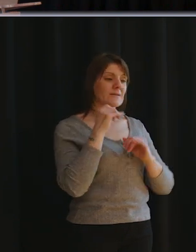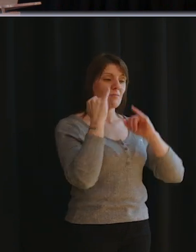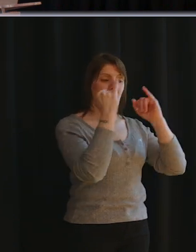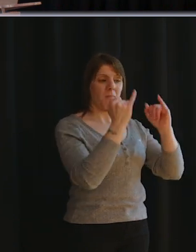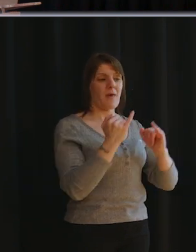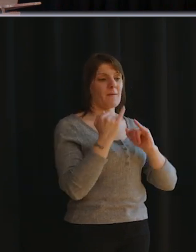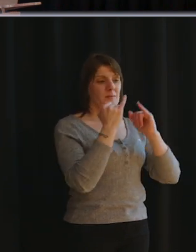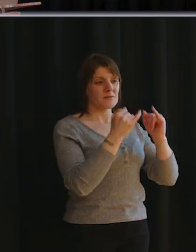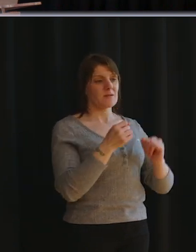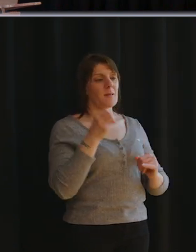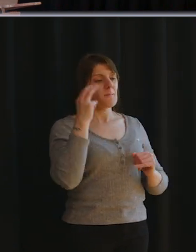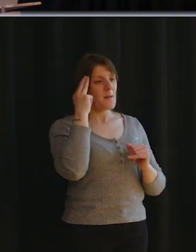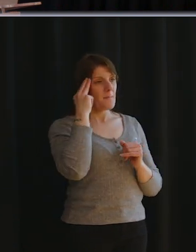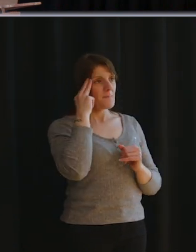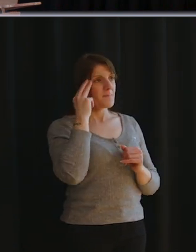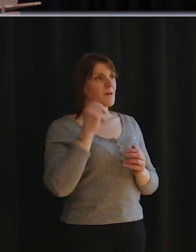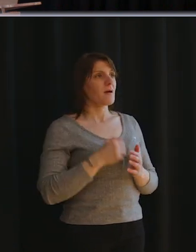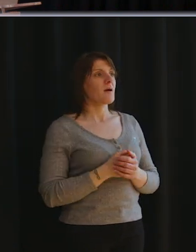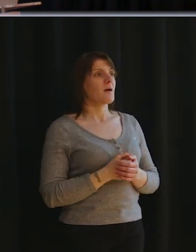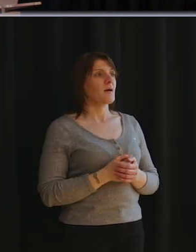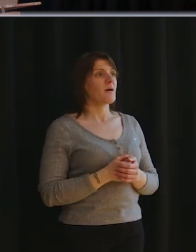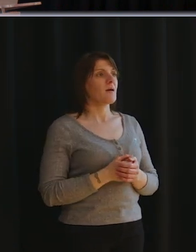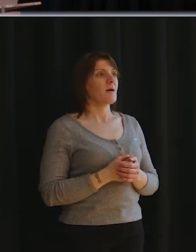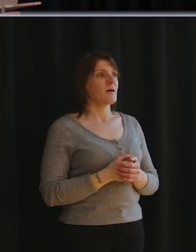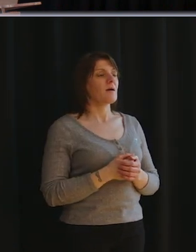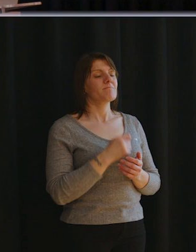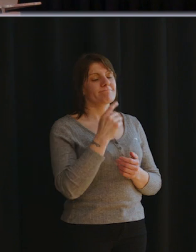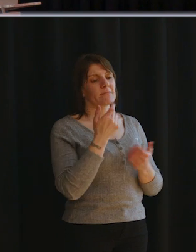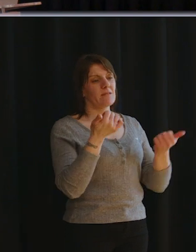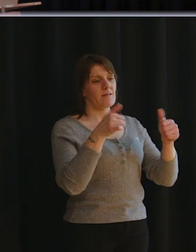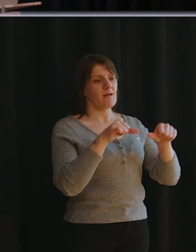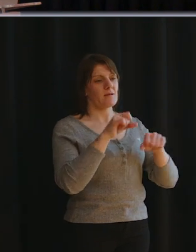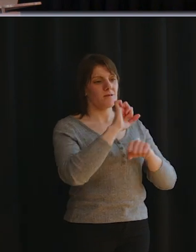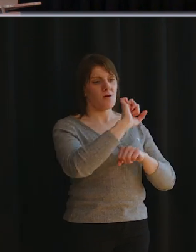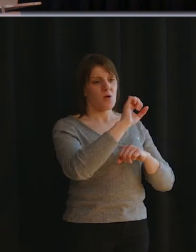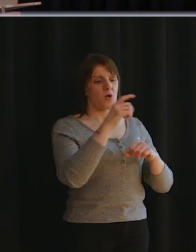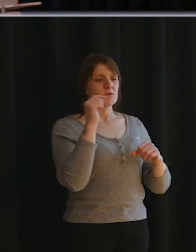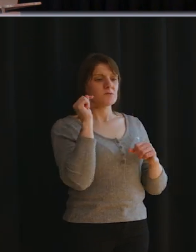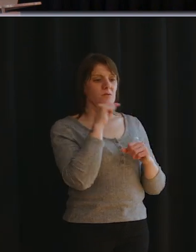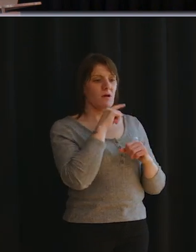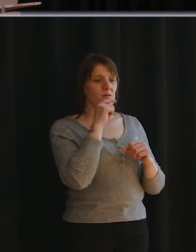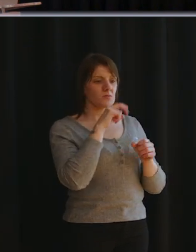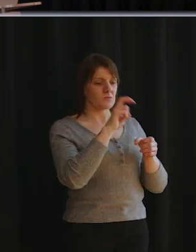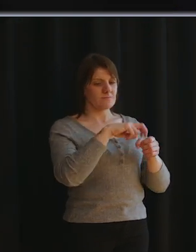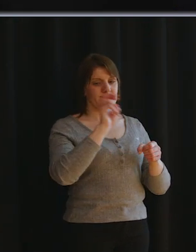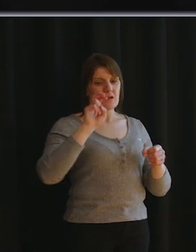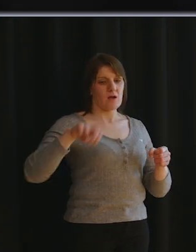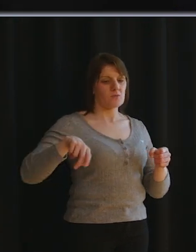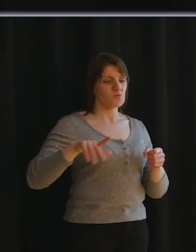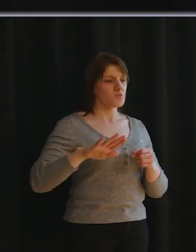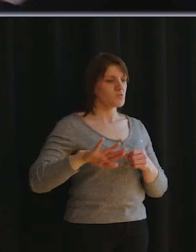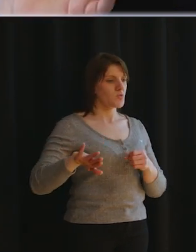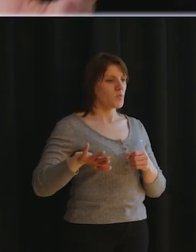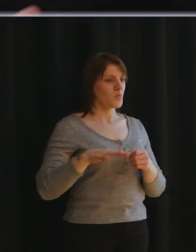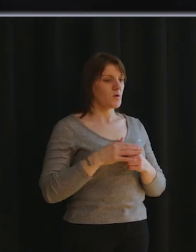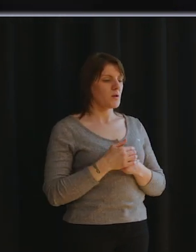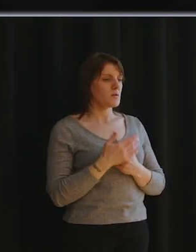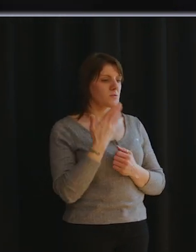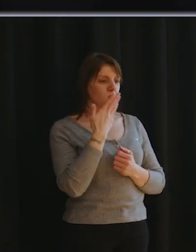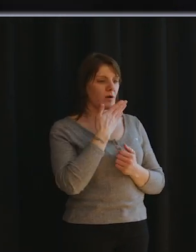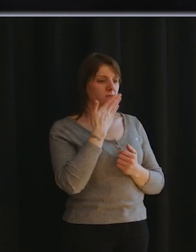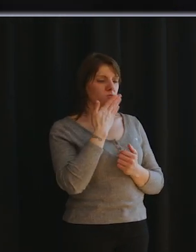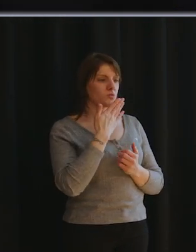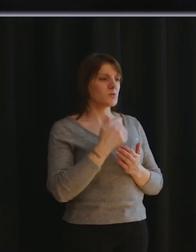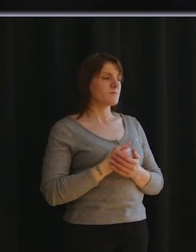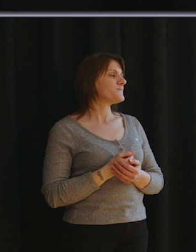And then suddenly it did happen at school, and he was Yeah. excluded, and he did have to go into special schools. You know. Yeah, and I